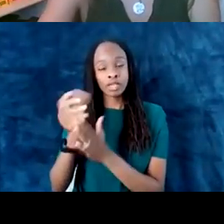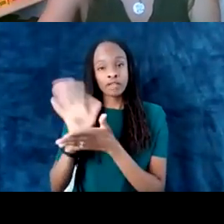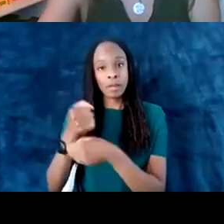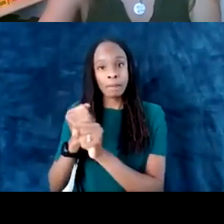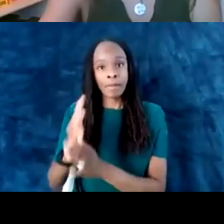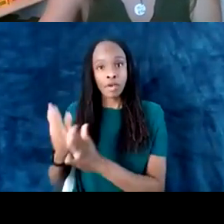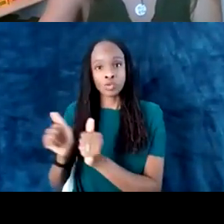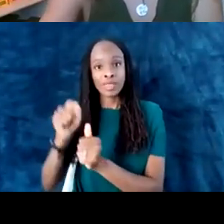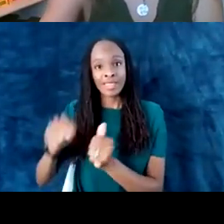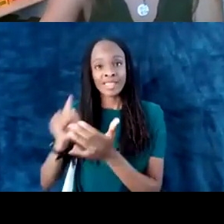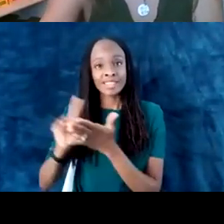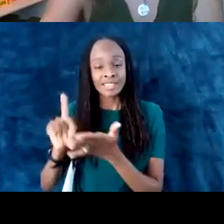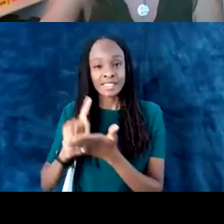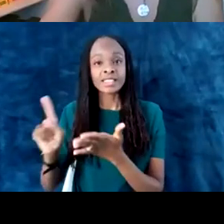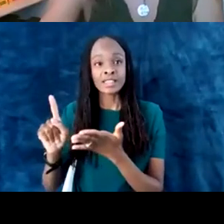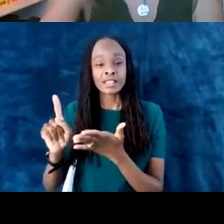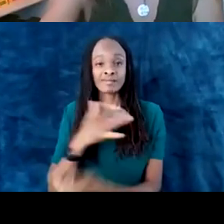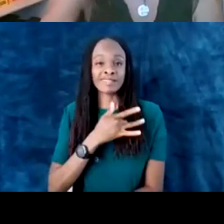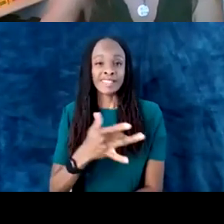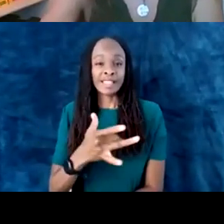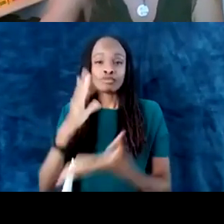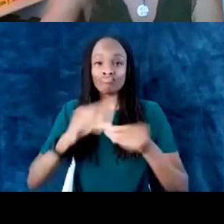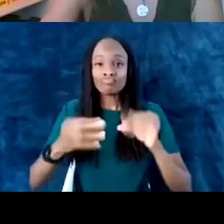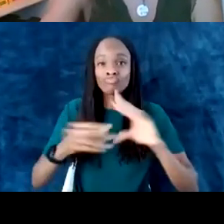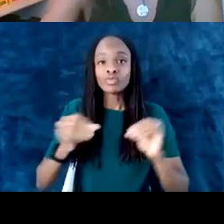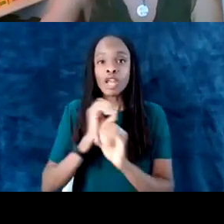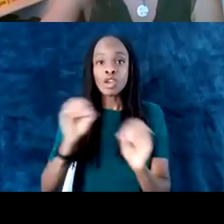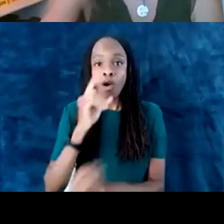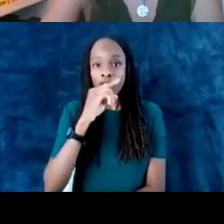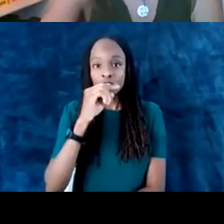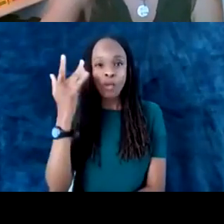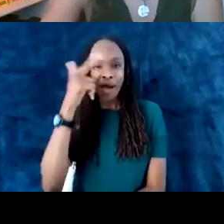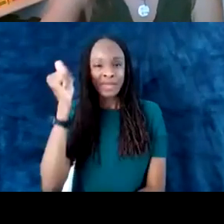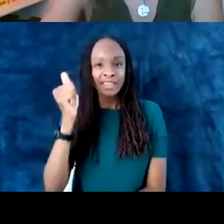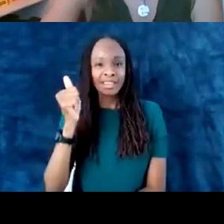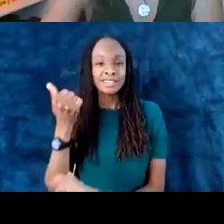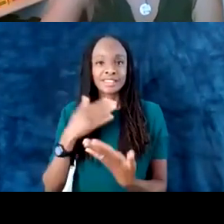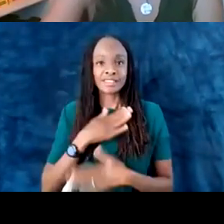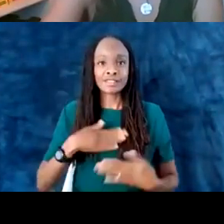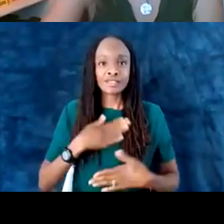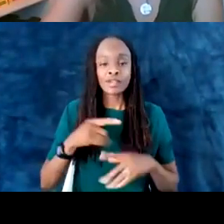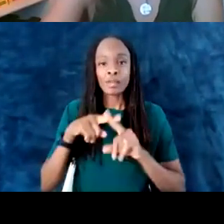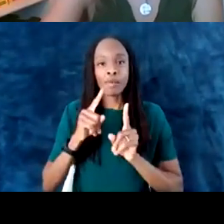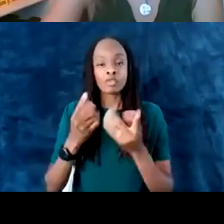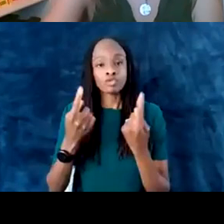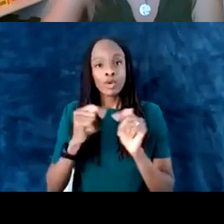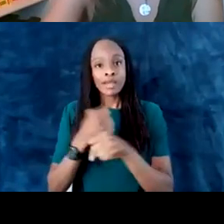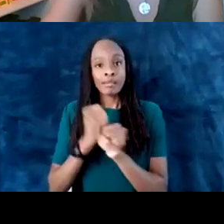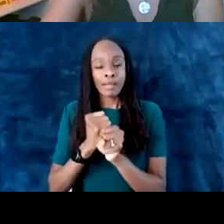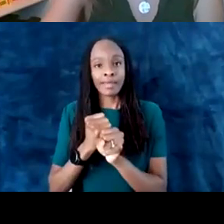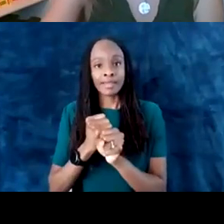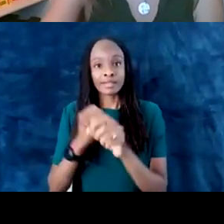study, are compelled to tell nonfiction stories, not only because they're entertainment stories, but because they're striving to make a meaningful